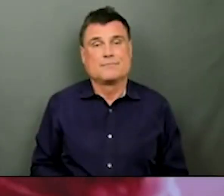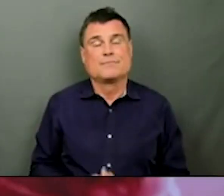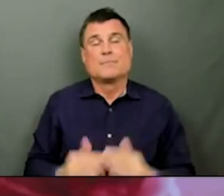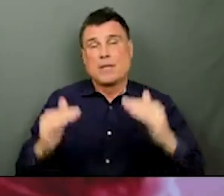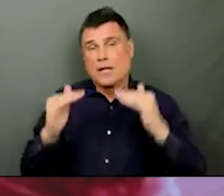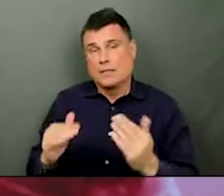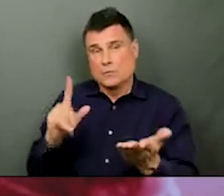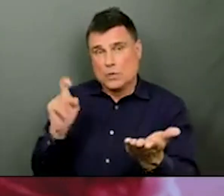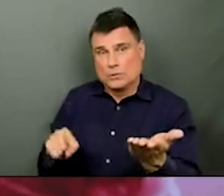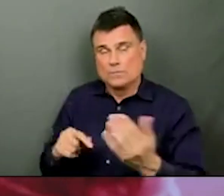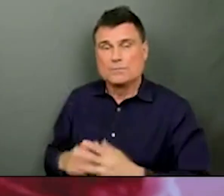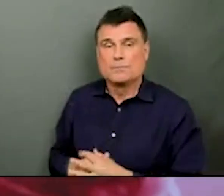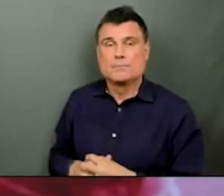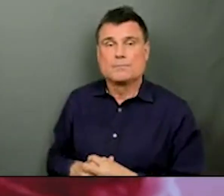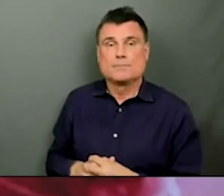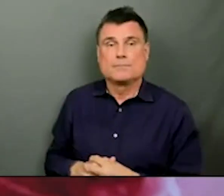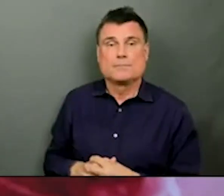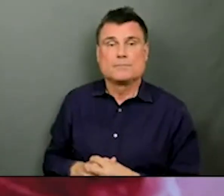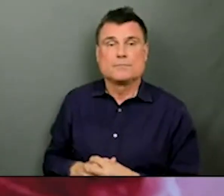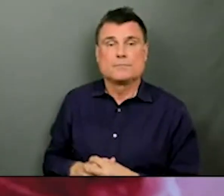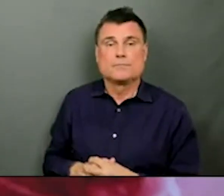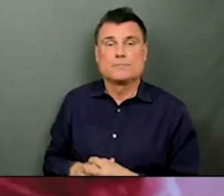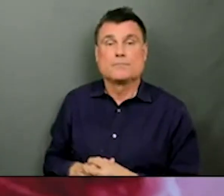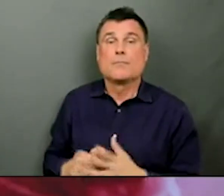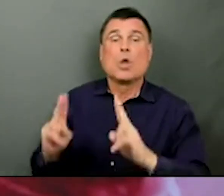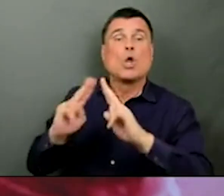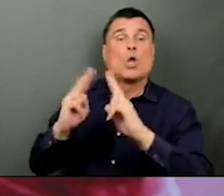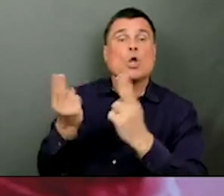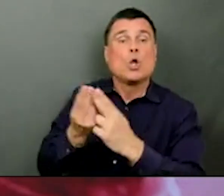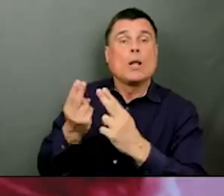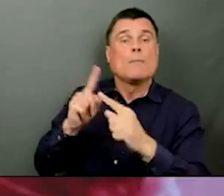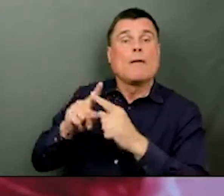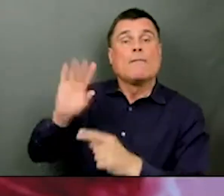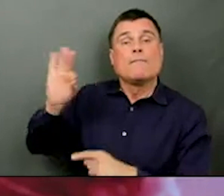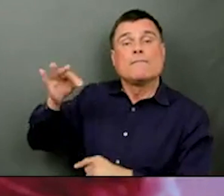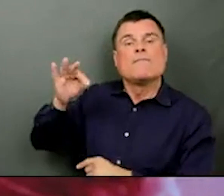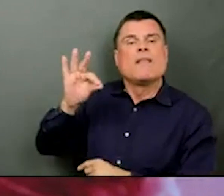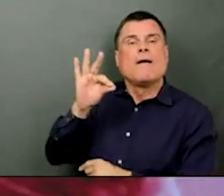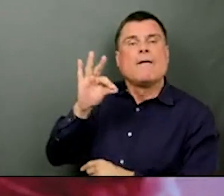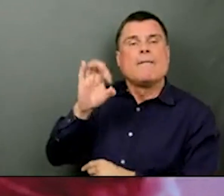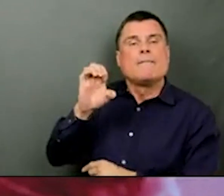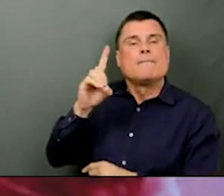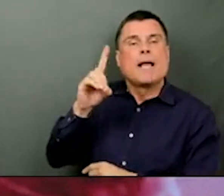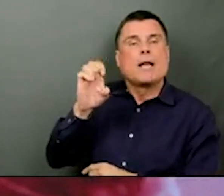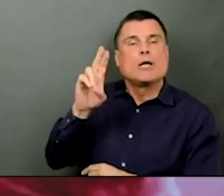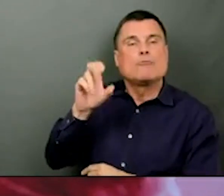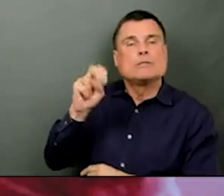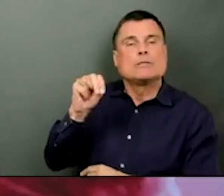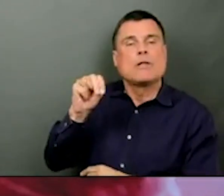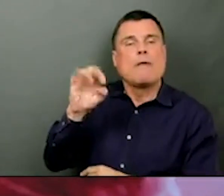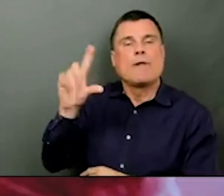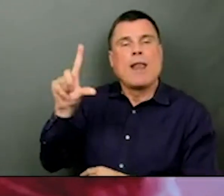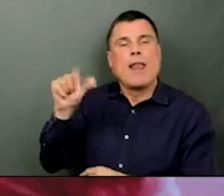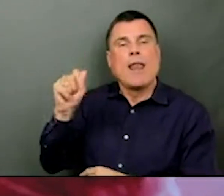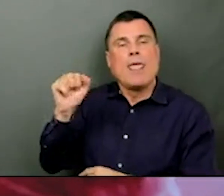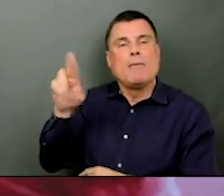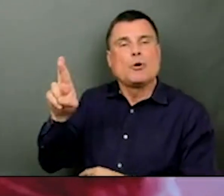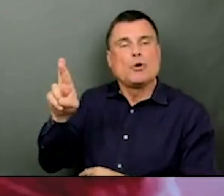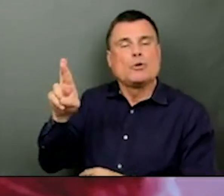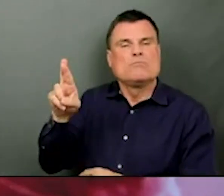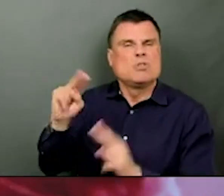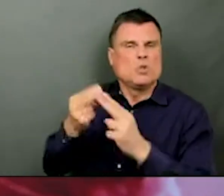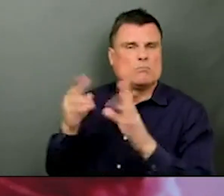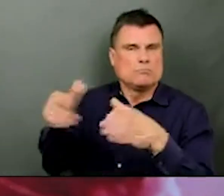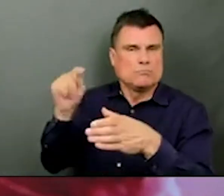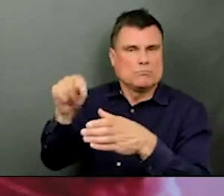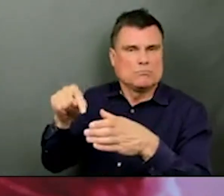We've also heard from the Federation of Labor on the legislation. Laird Krog says workers struggling with a COVID-19 illness face far greater